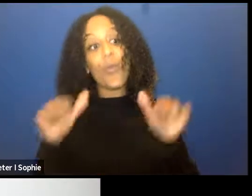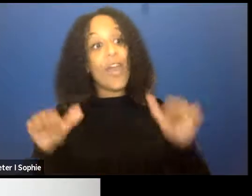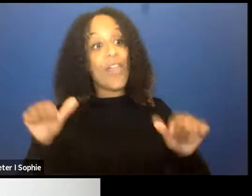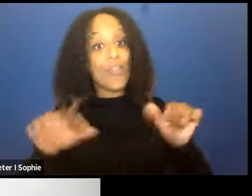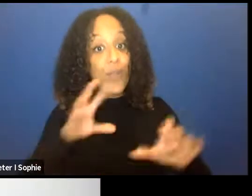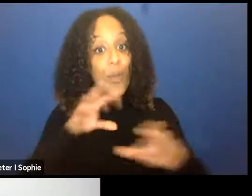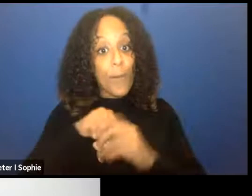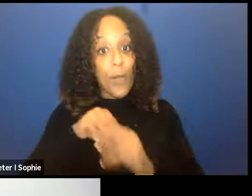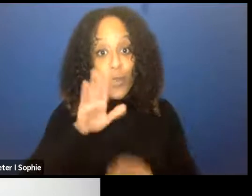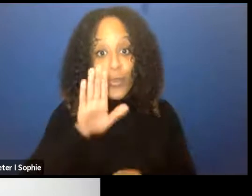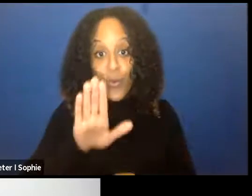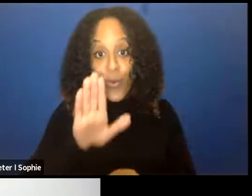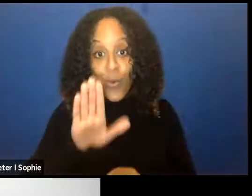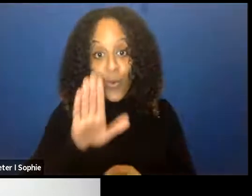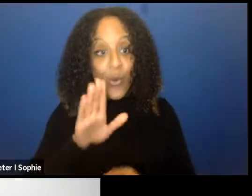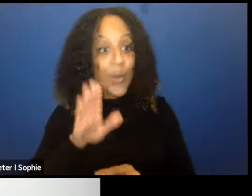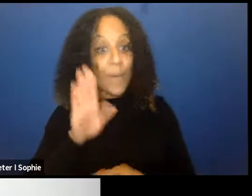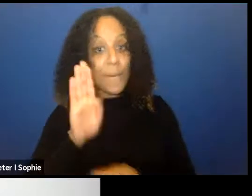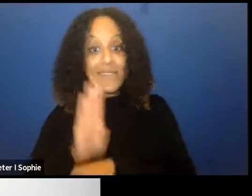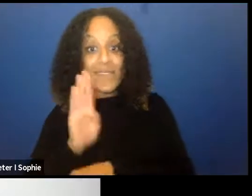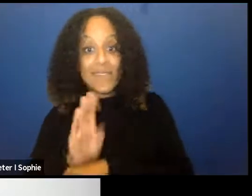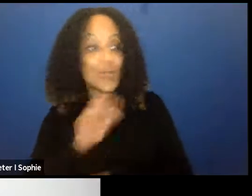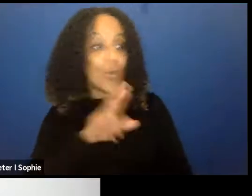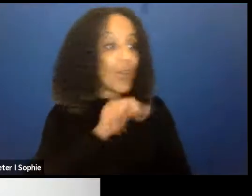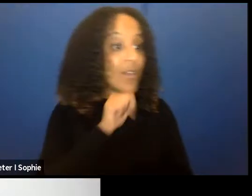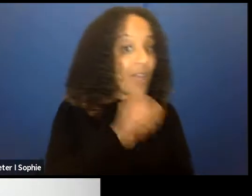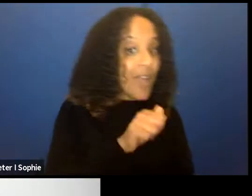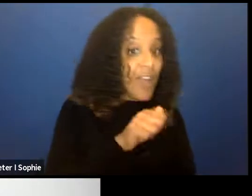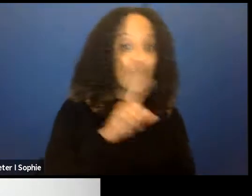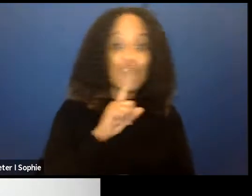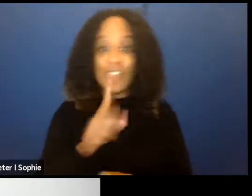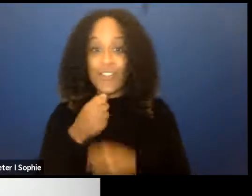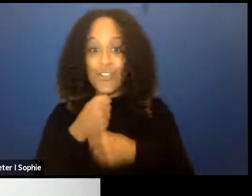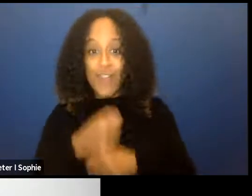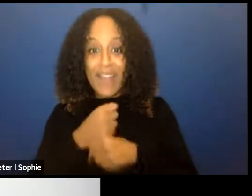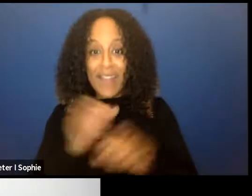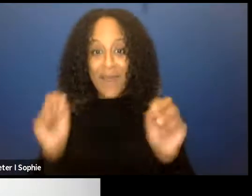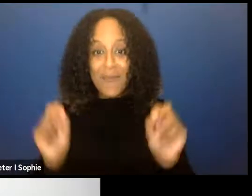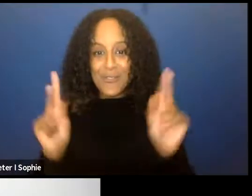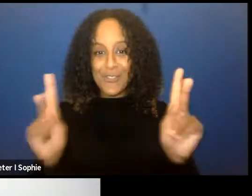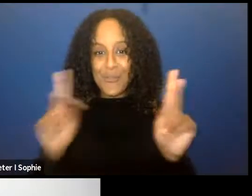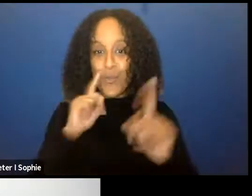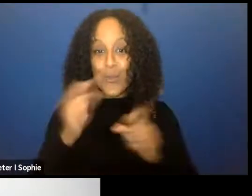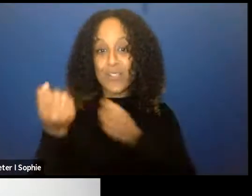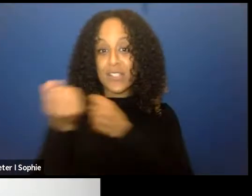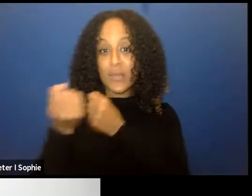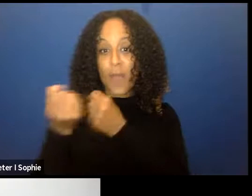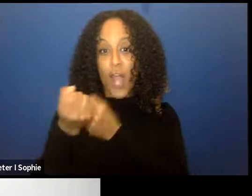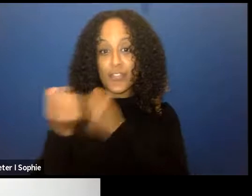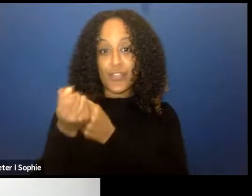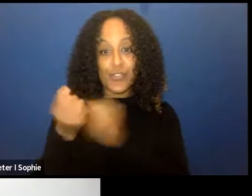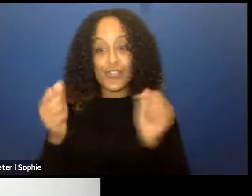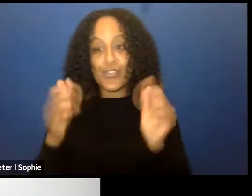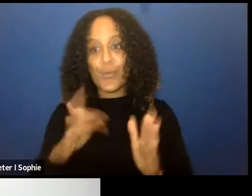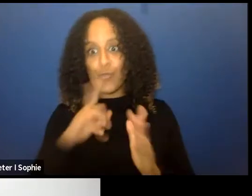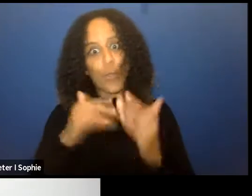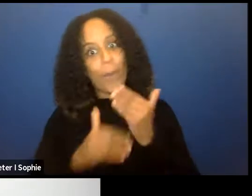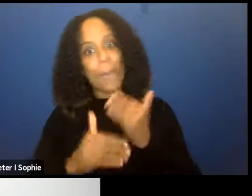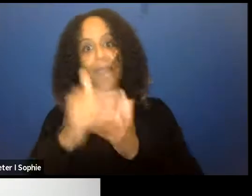part of your line of business or not, really creating opportunities for sponsorship, which is going